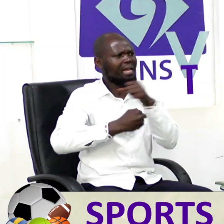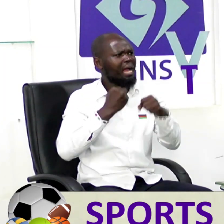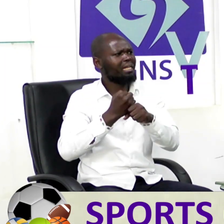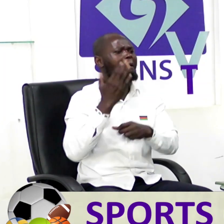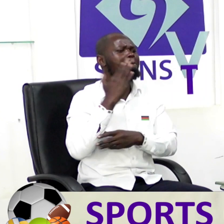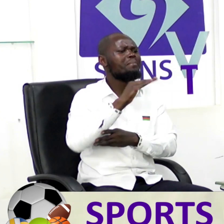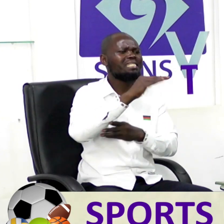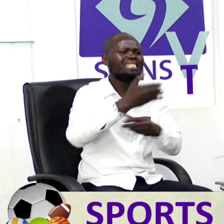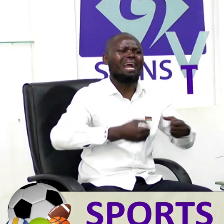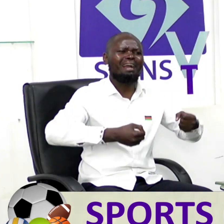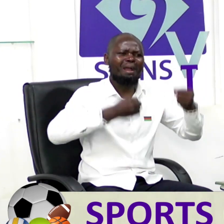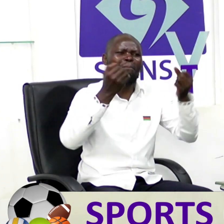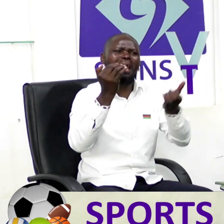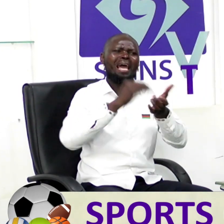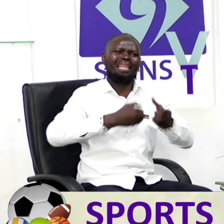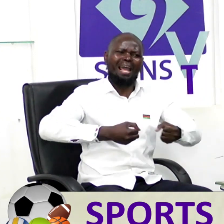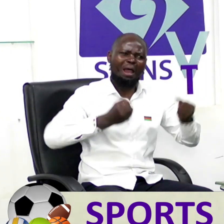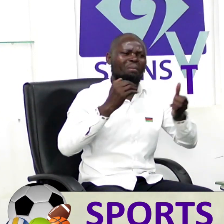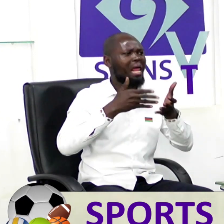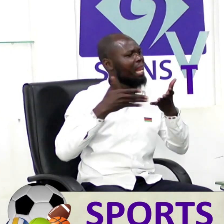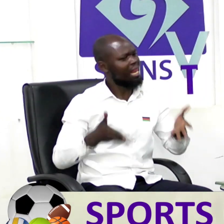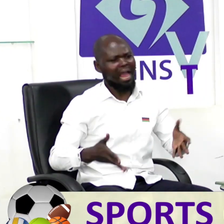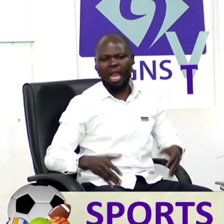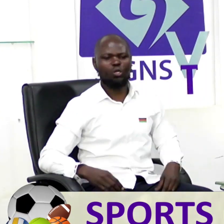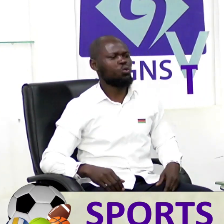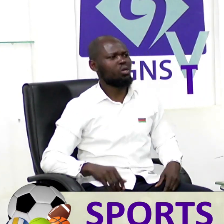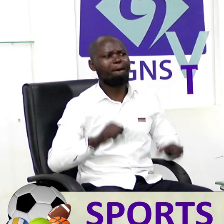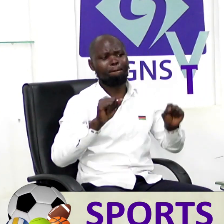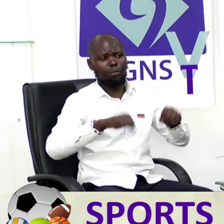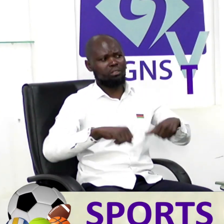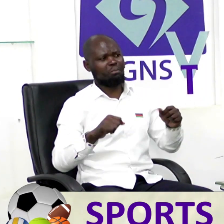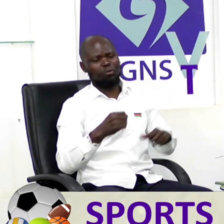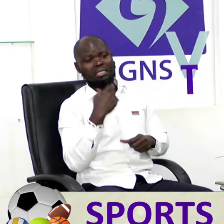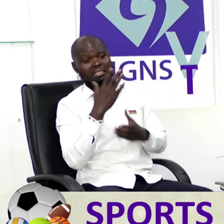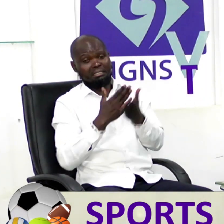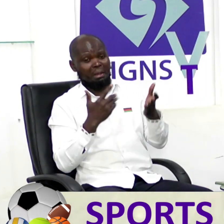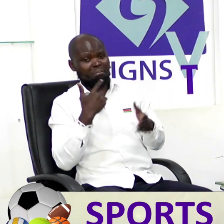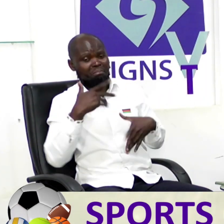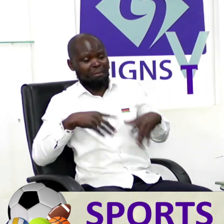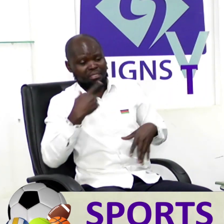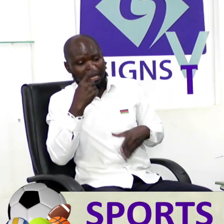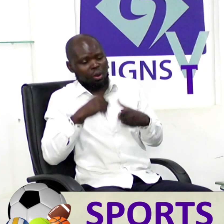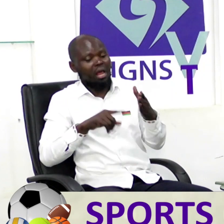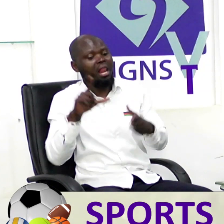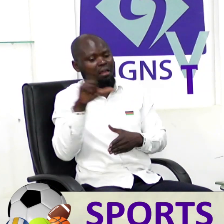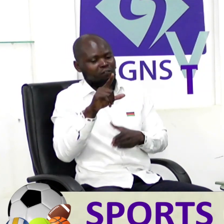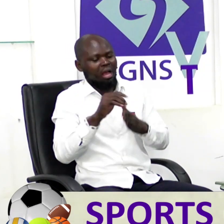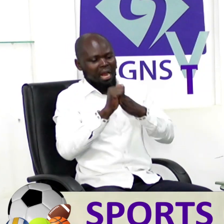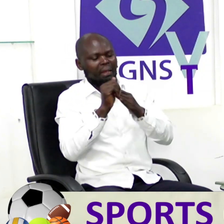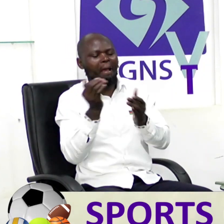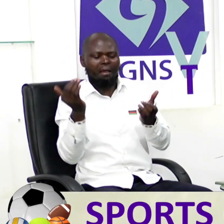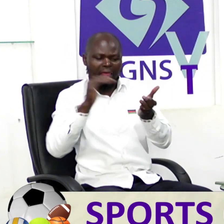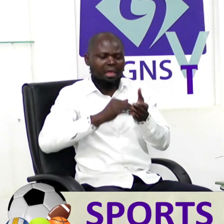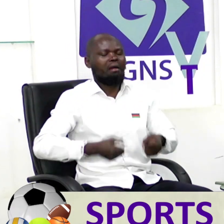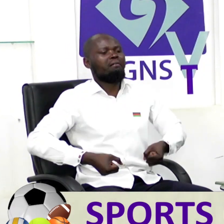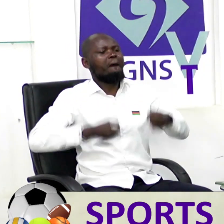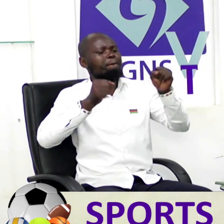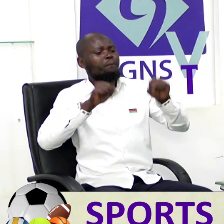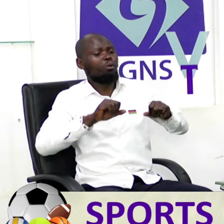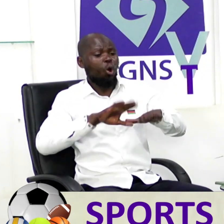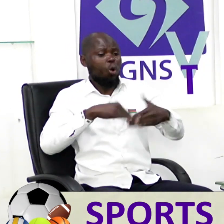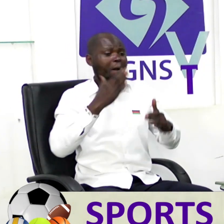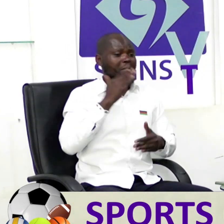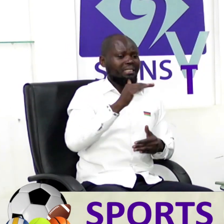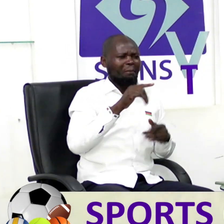I hope Liverpool this time round will take the match, because Man City have been taking the match the cup for a long time, and I think